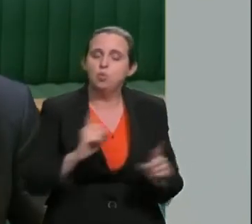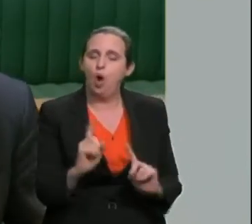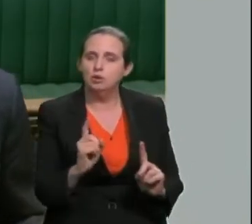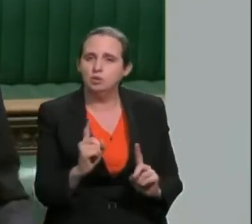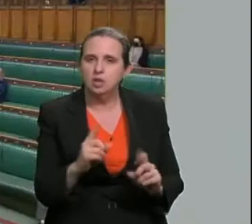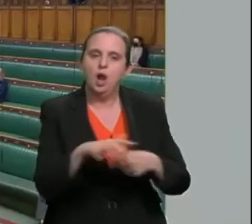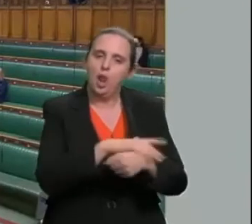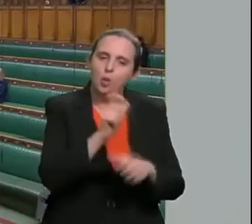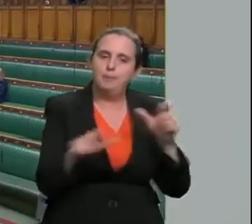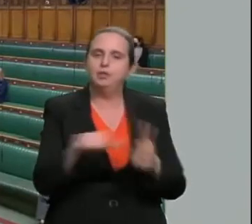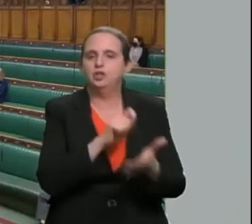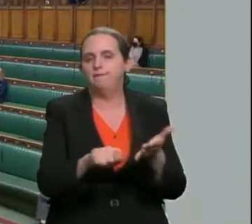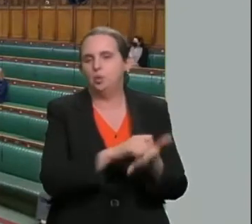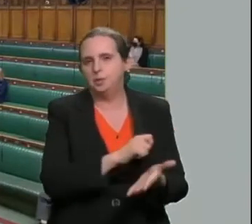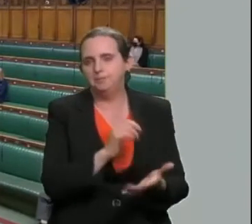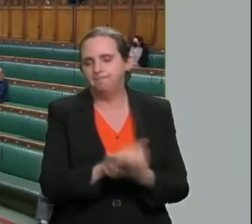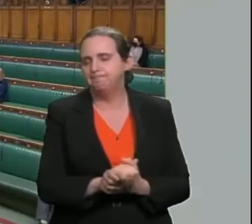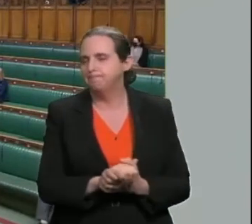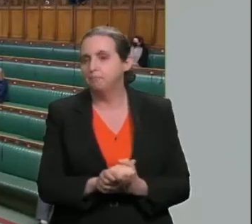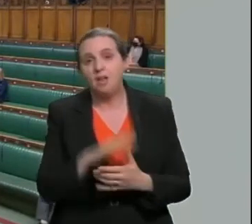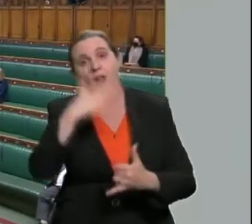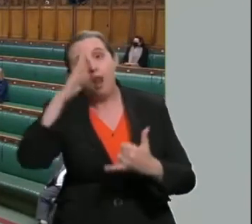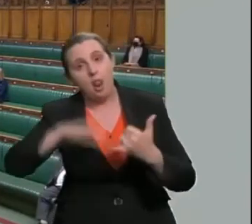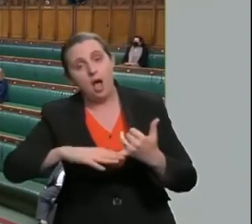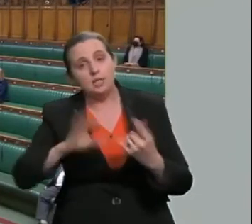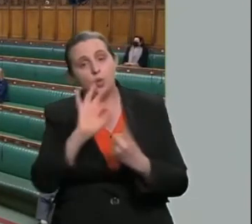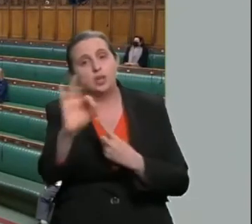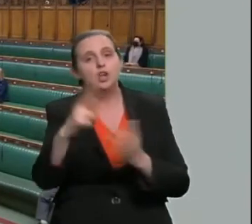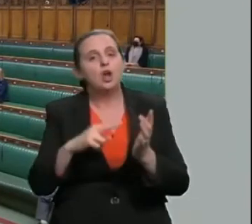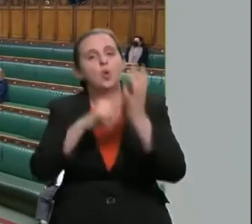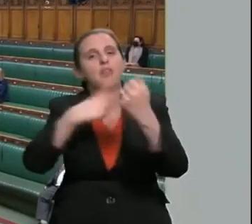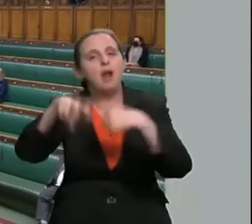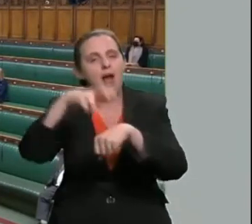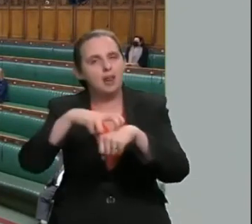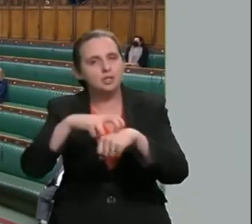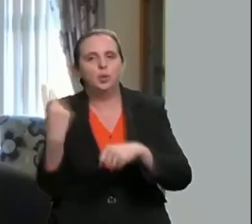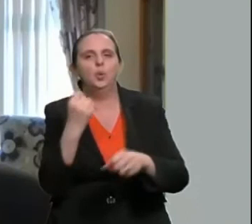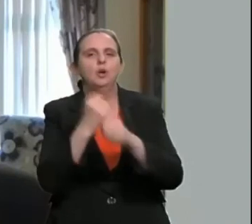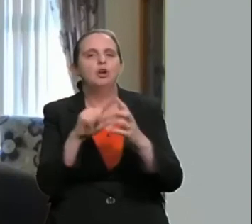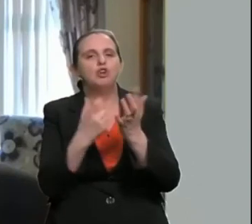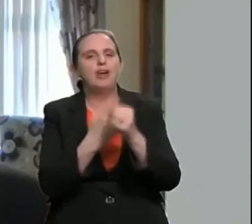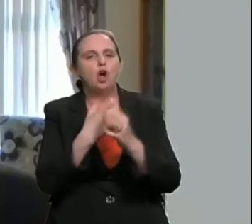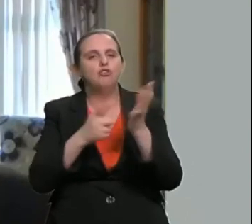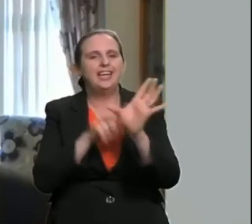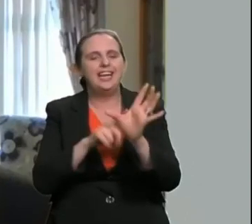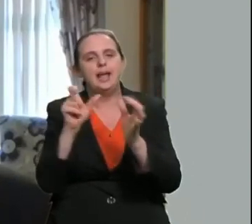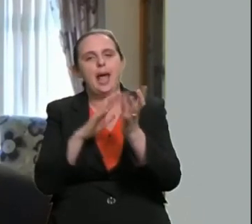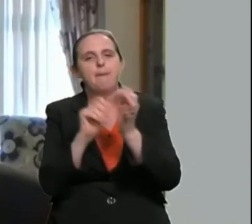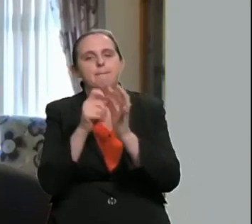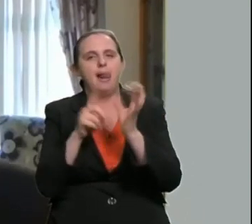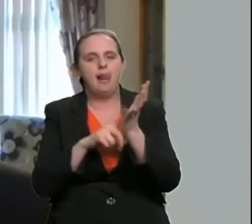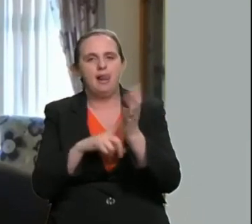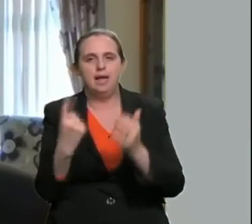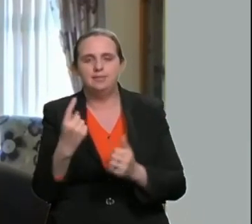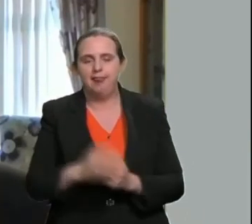want. Let's head for our final question from Northern Ireland with Gregory Campbell. Gregory Campbell. Thank you, Mr. Speaker.